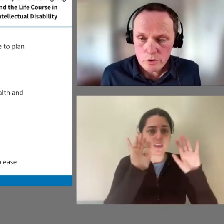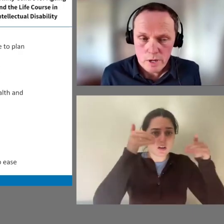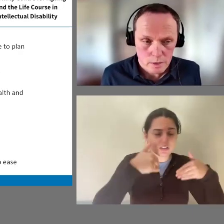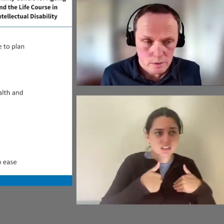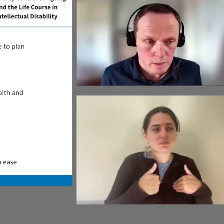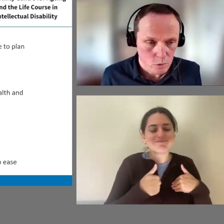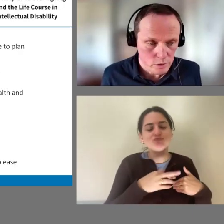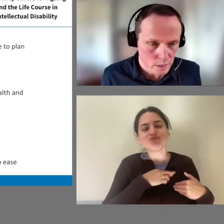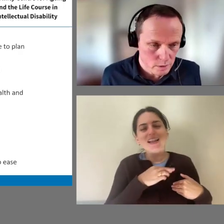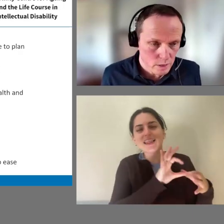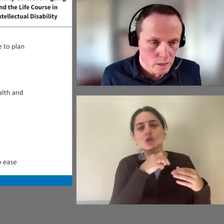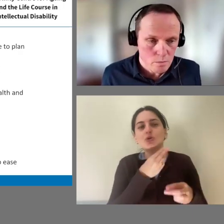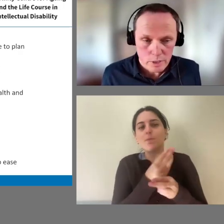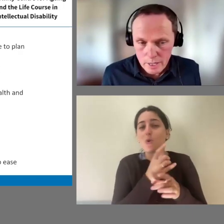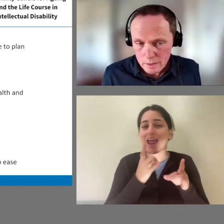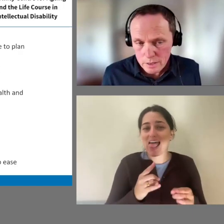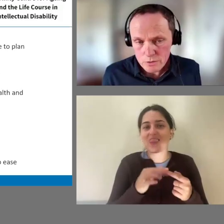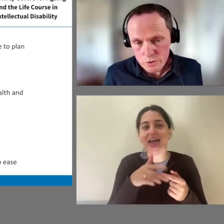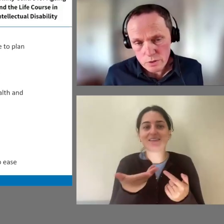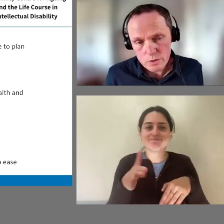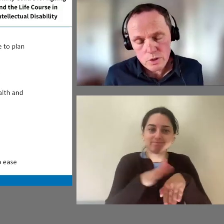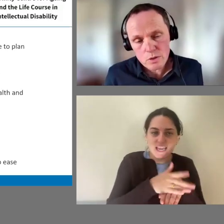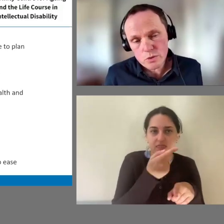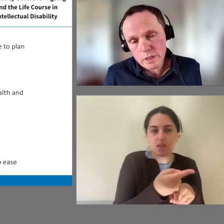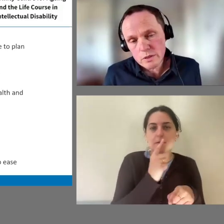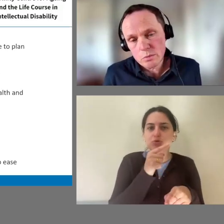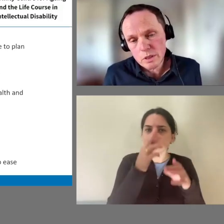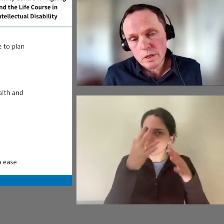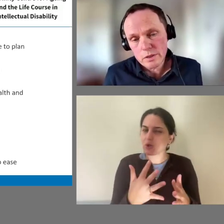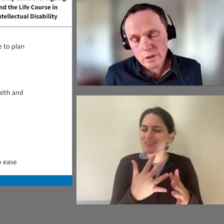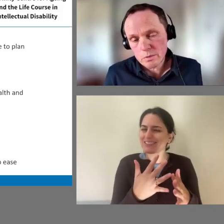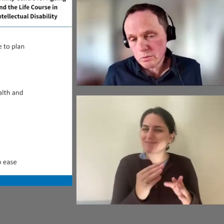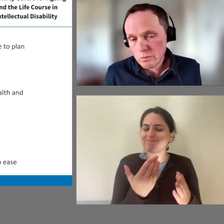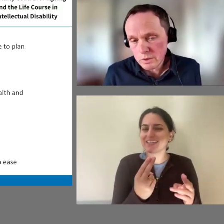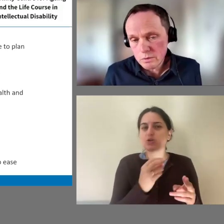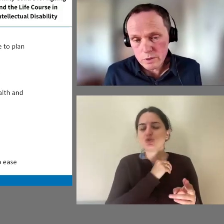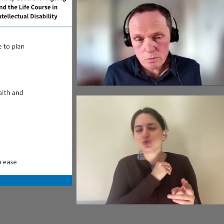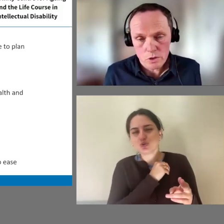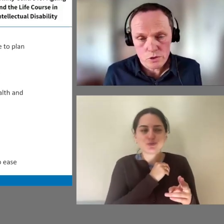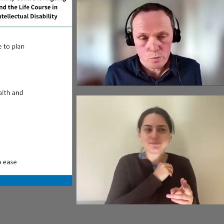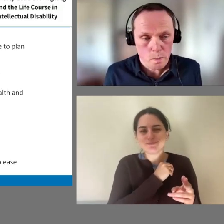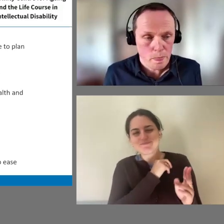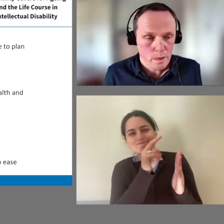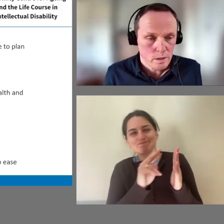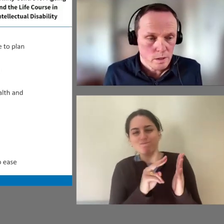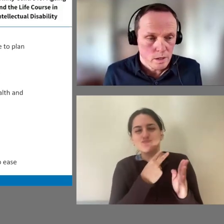with poorer health and mortality, but again, these results also need to be interpreted with some